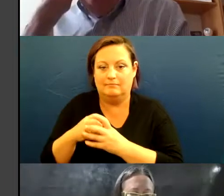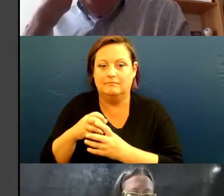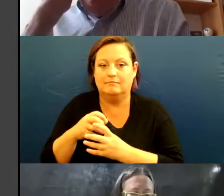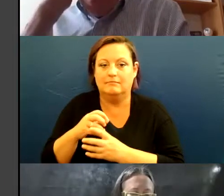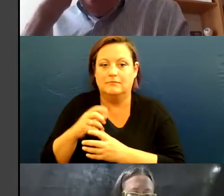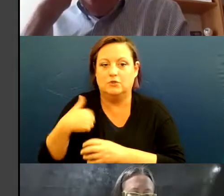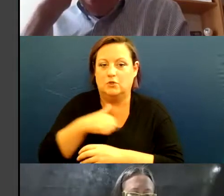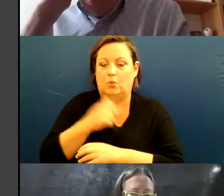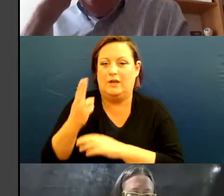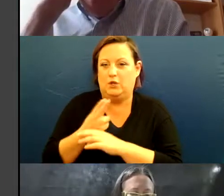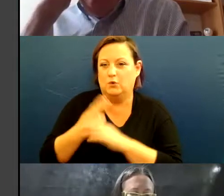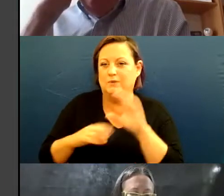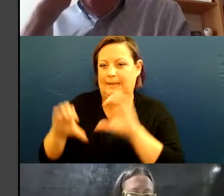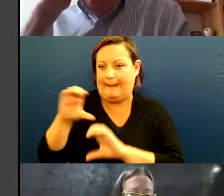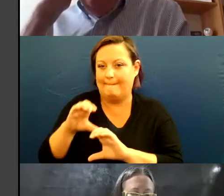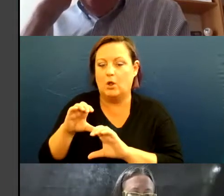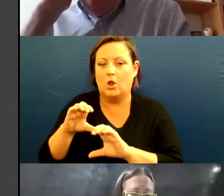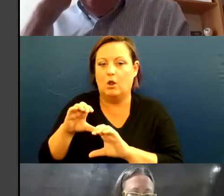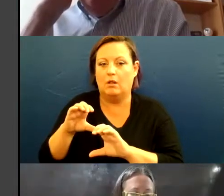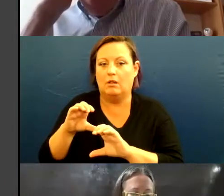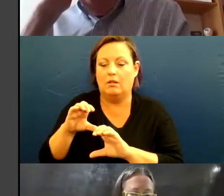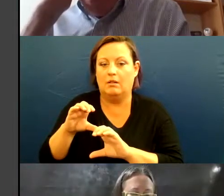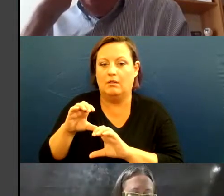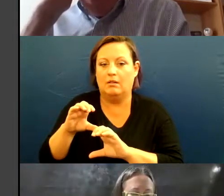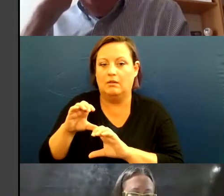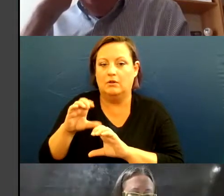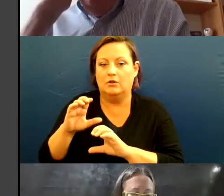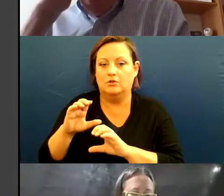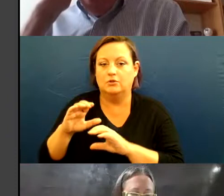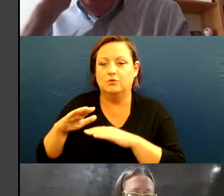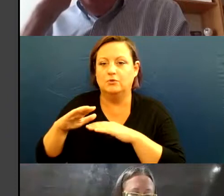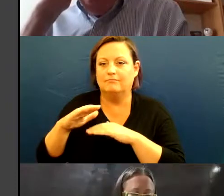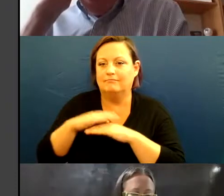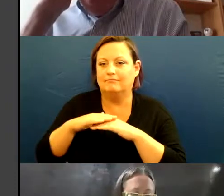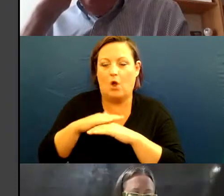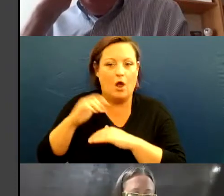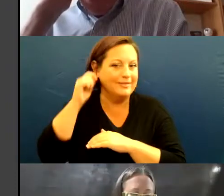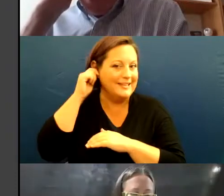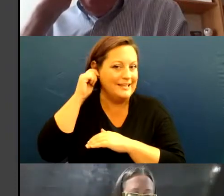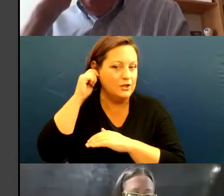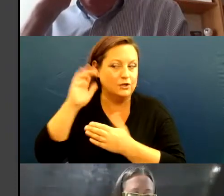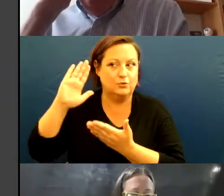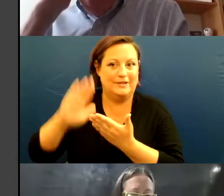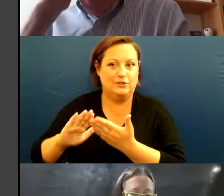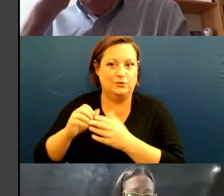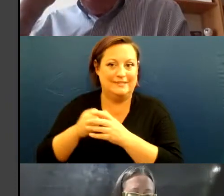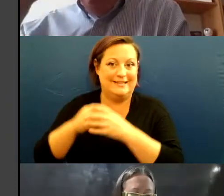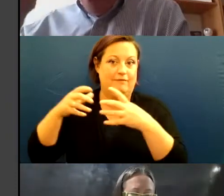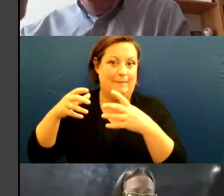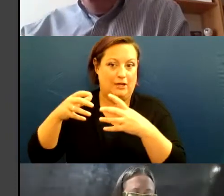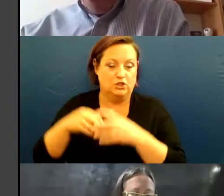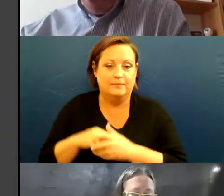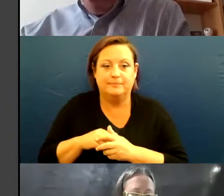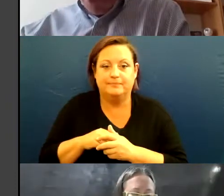we use a chemical to apply to the ear to induce inflammation.